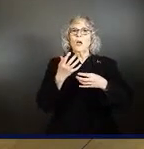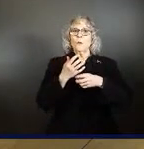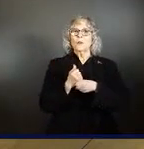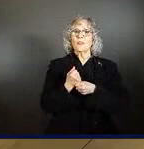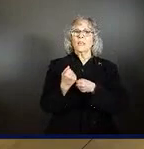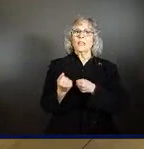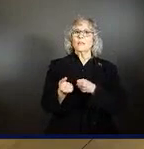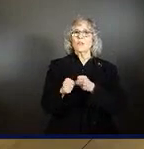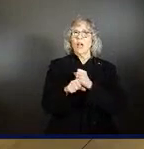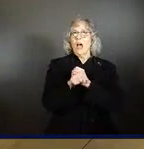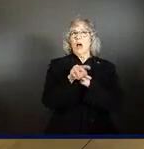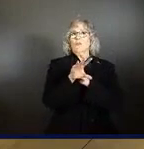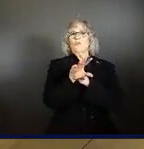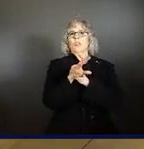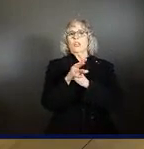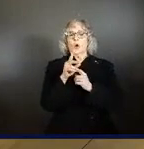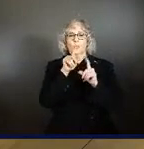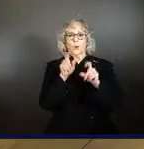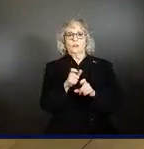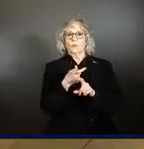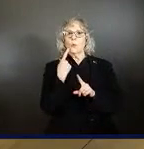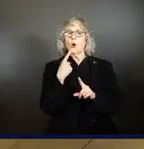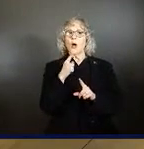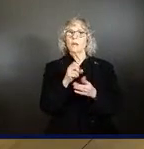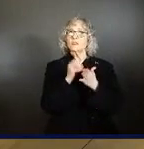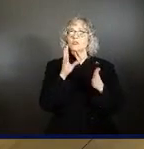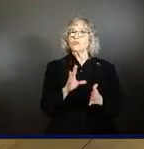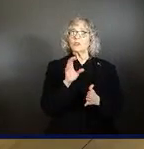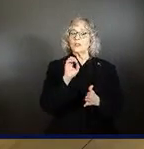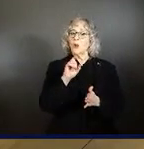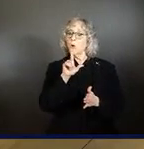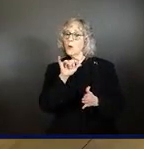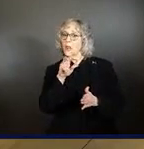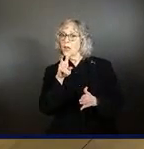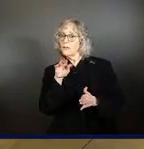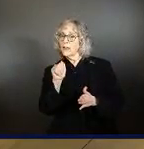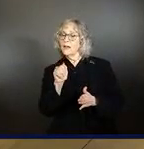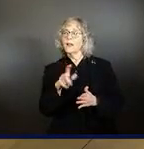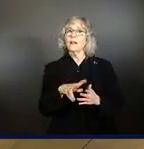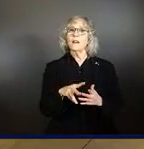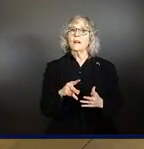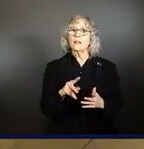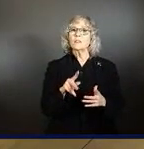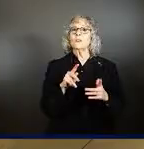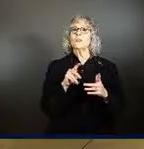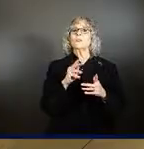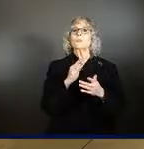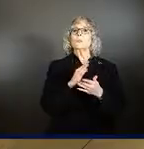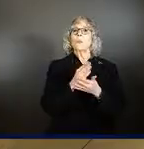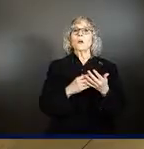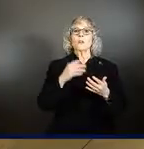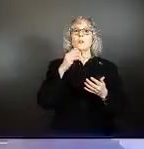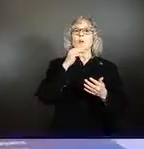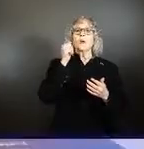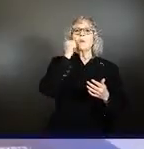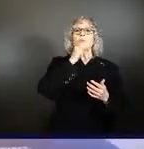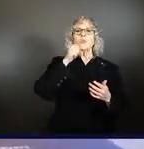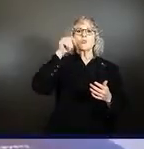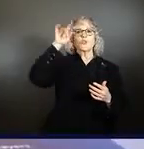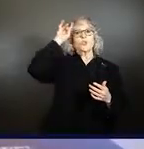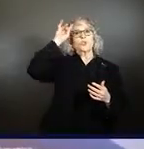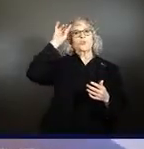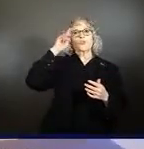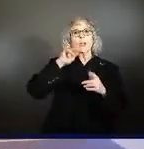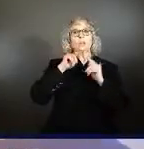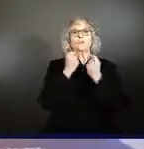question from one student named Olivia, who is part of the Girl Scout troop of Tropical Florida. Let's take a look.